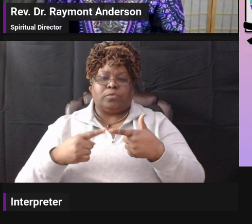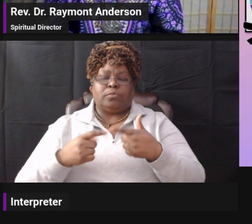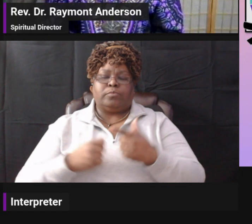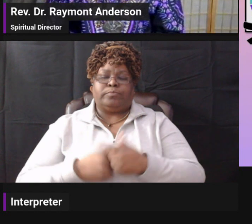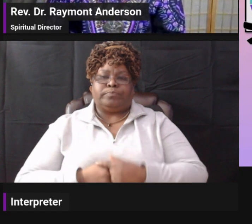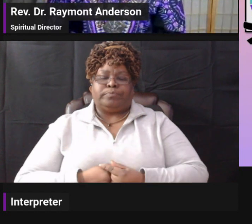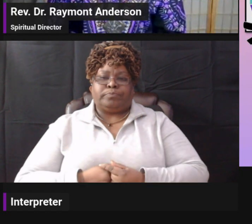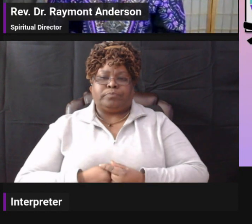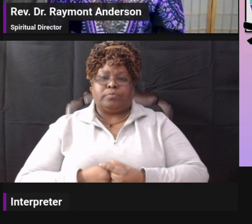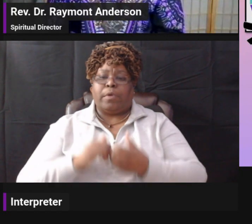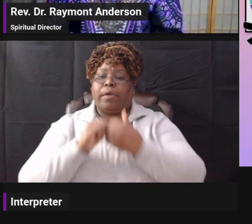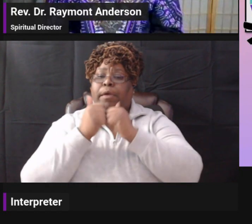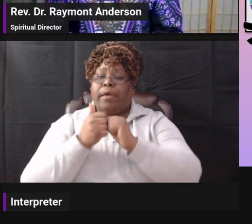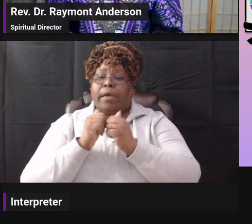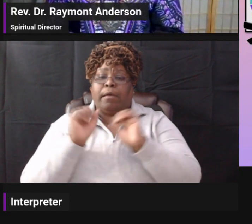Number two,